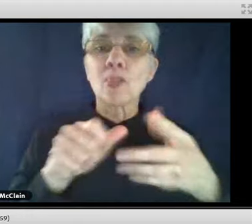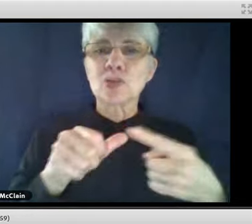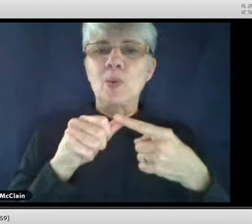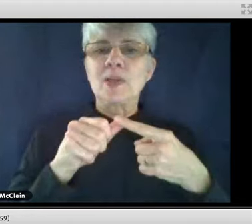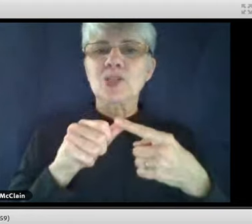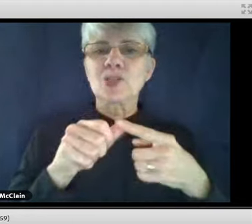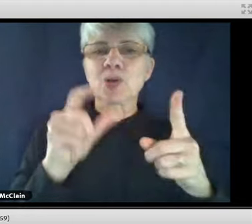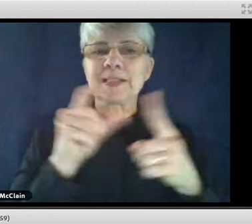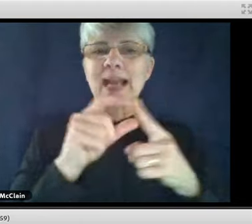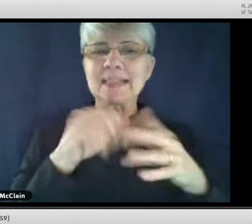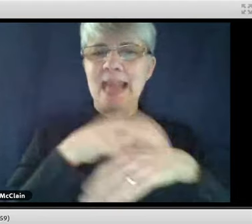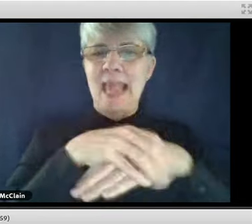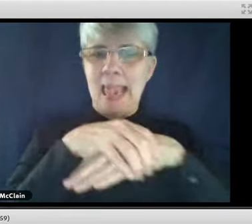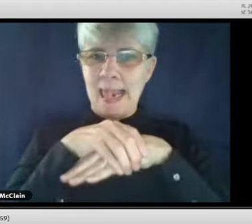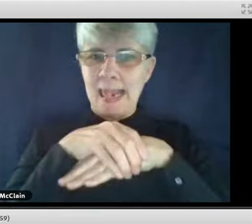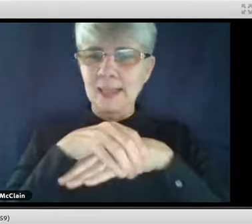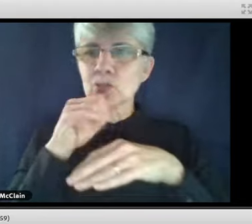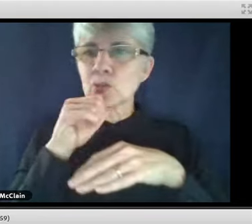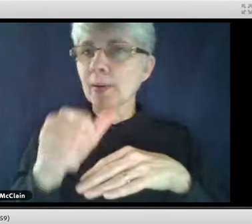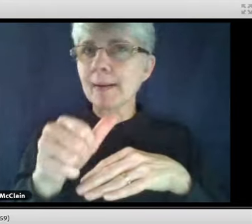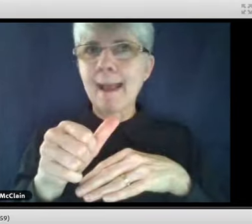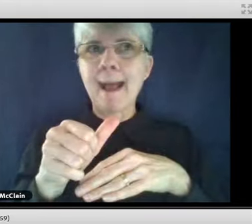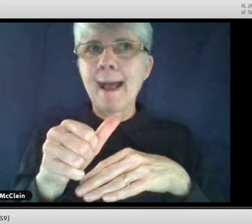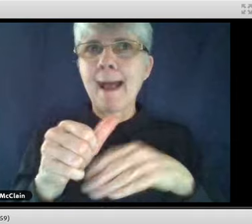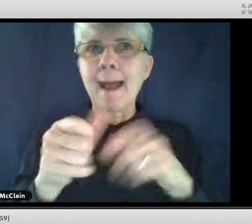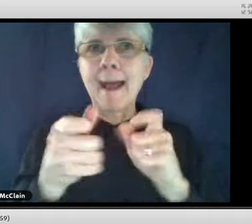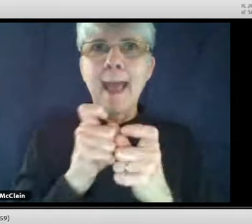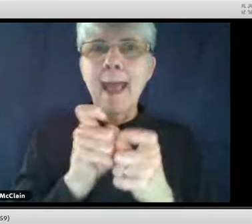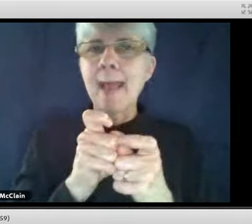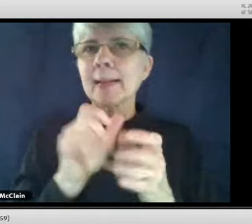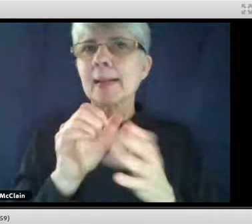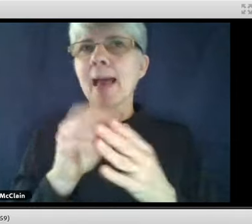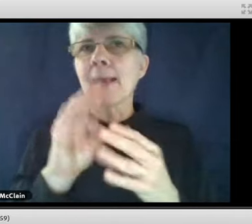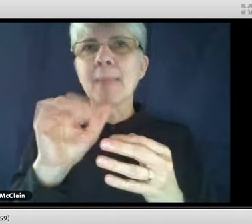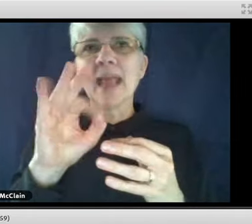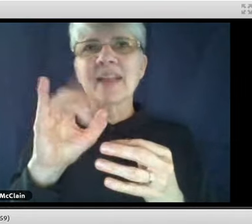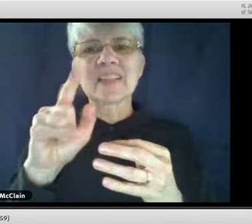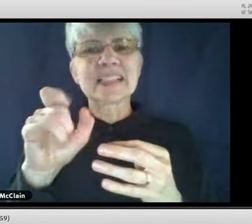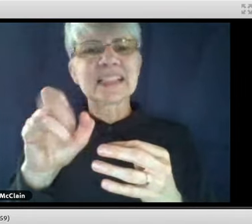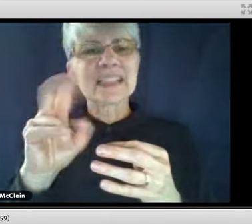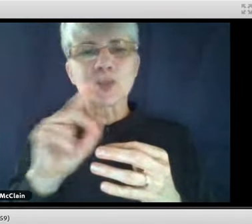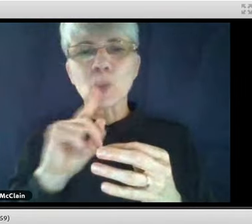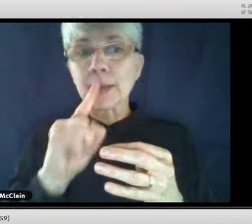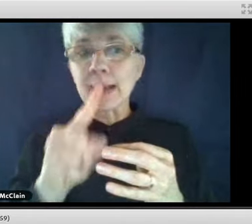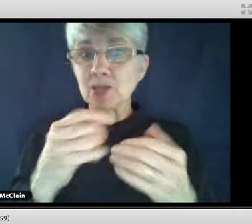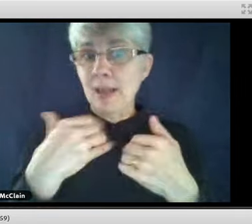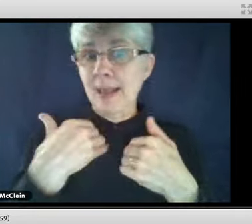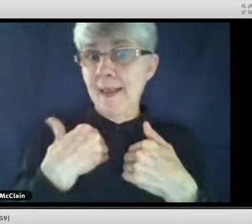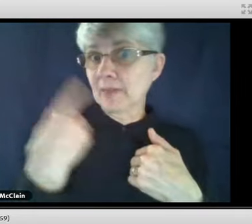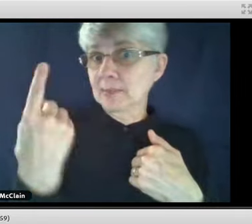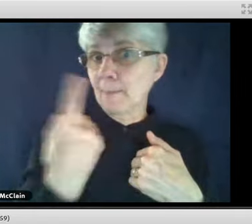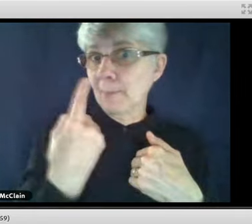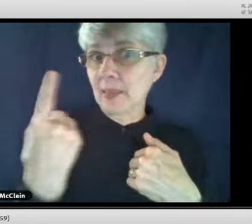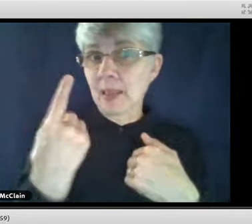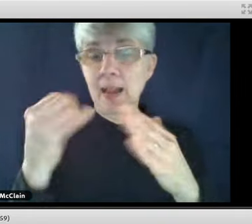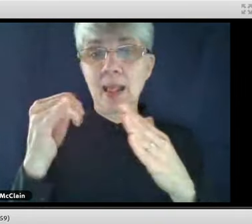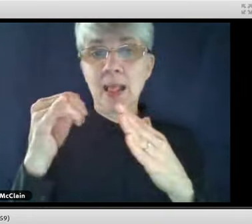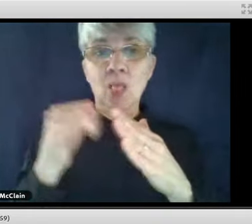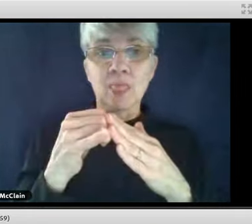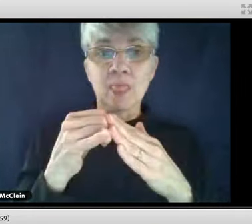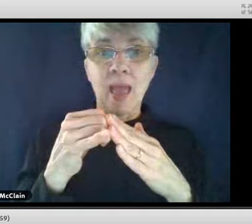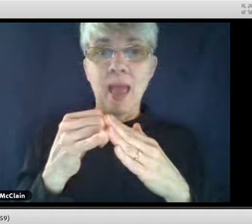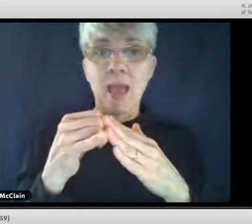text in English. So once again, we're not at the like manifestation level yet, where we can actually have something that we can point to